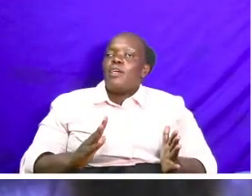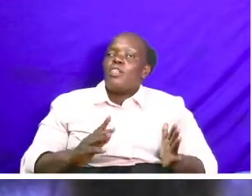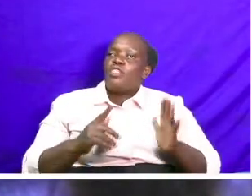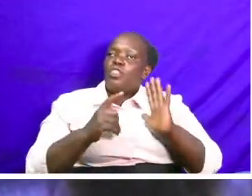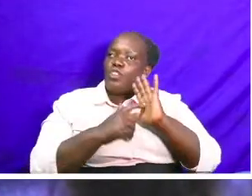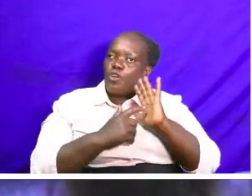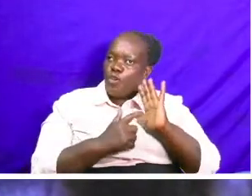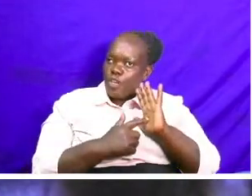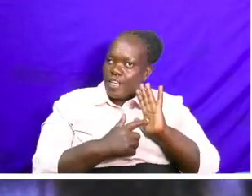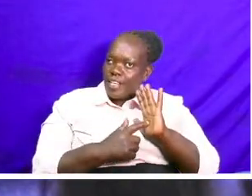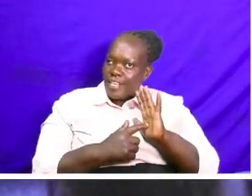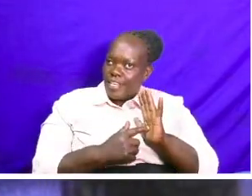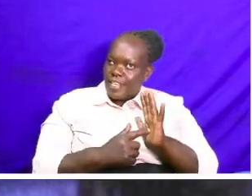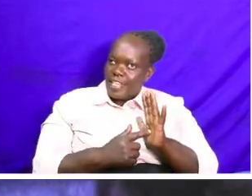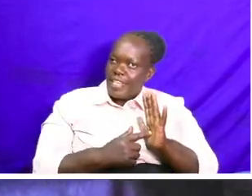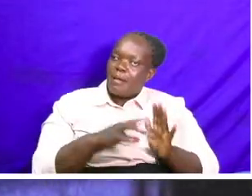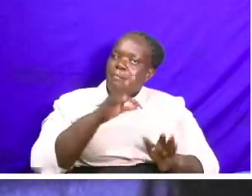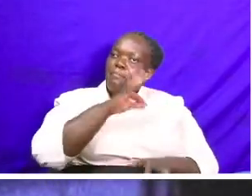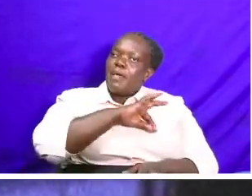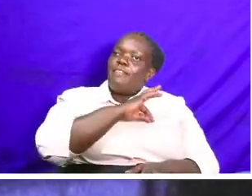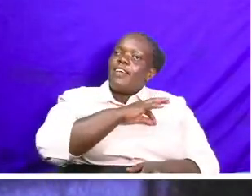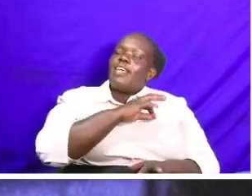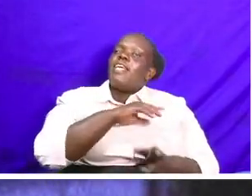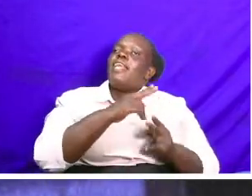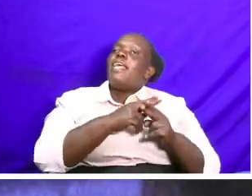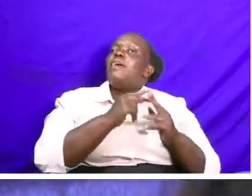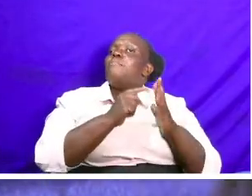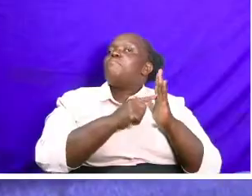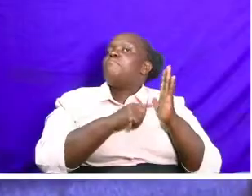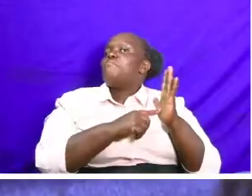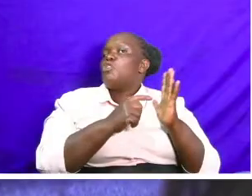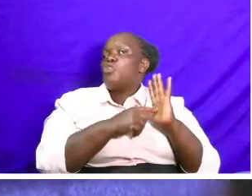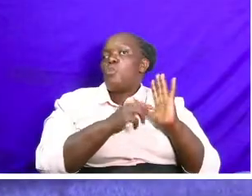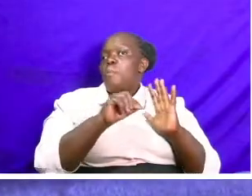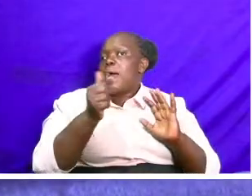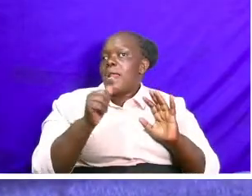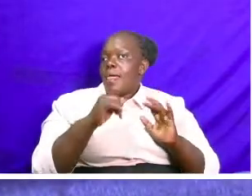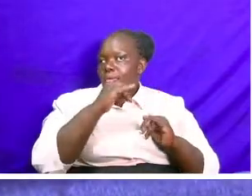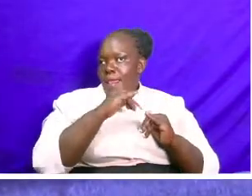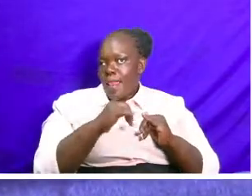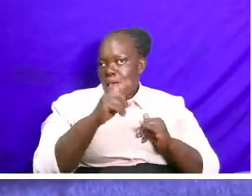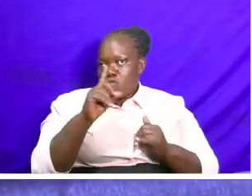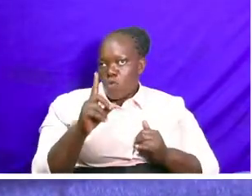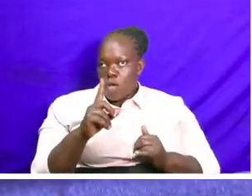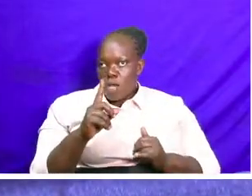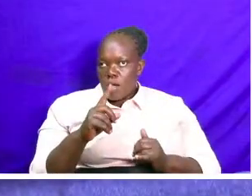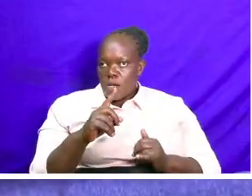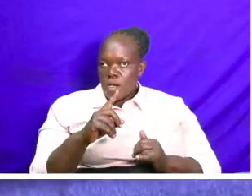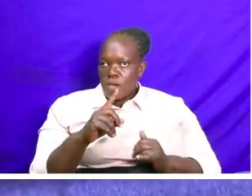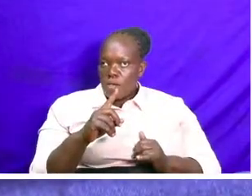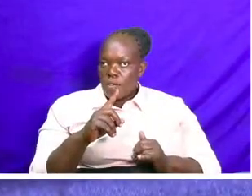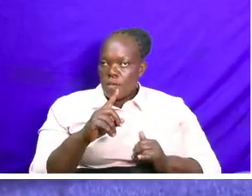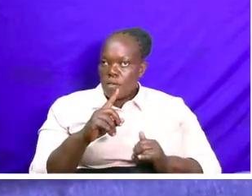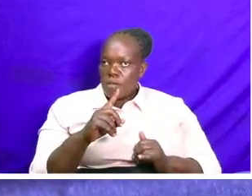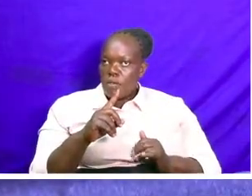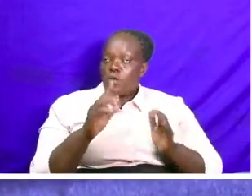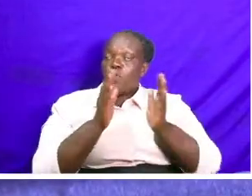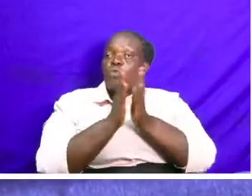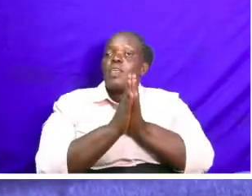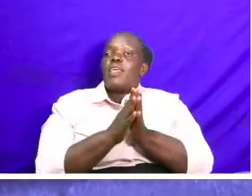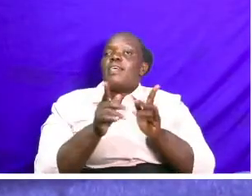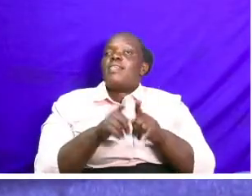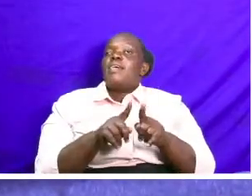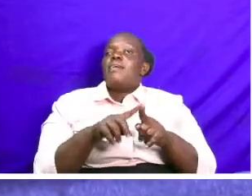disclosed the names of beneficiaries? And the last one, with